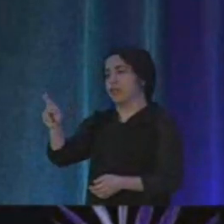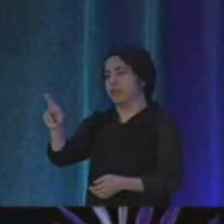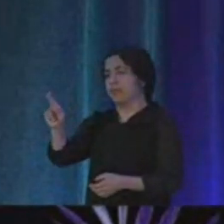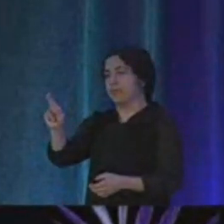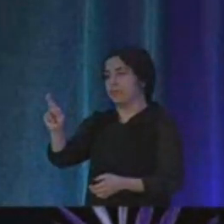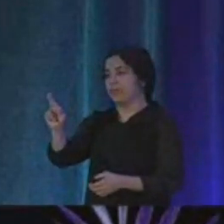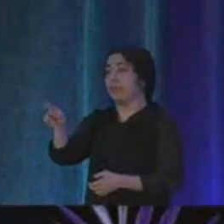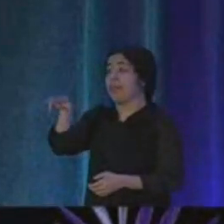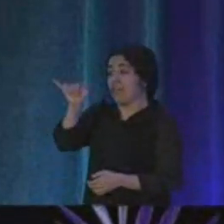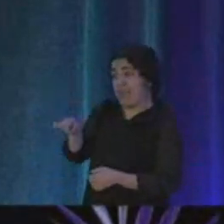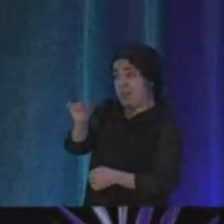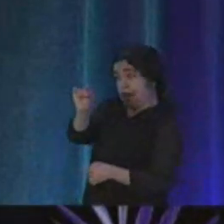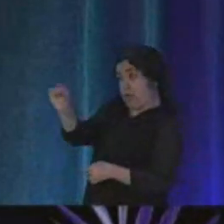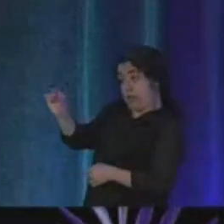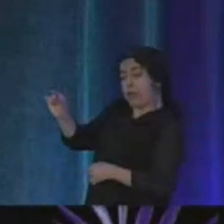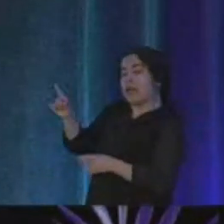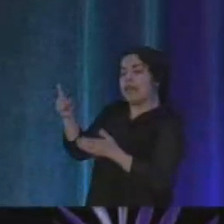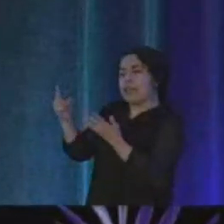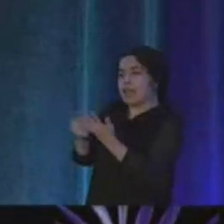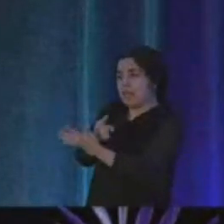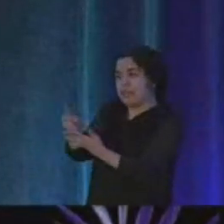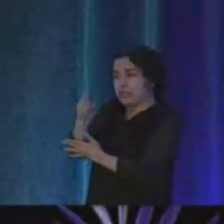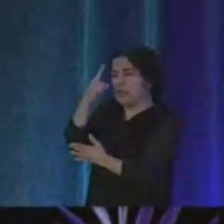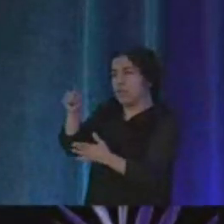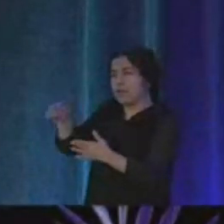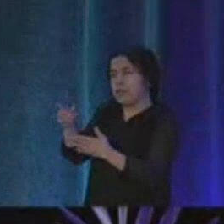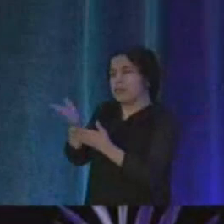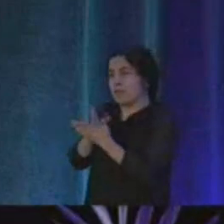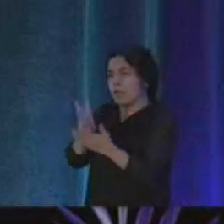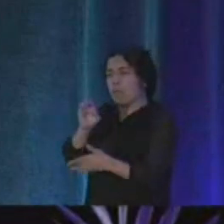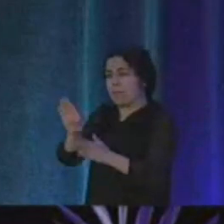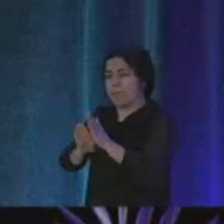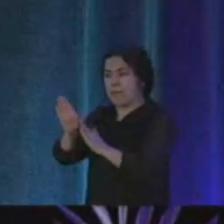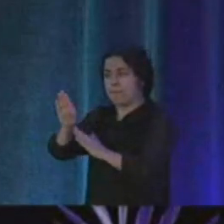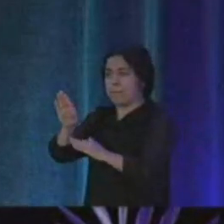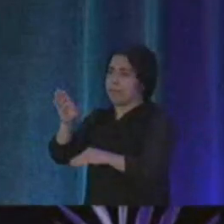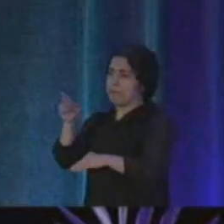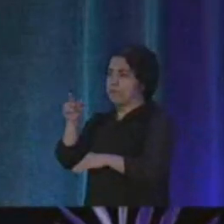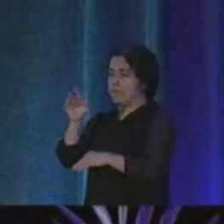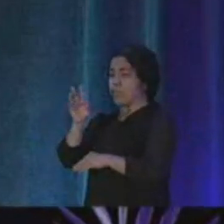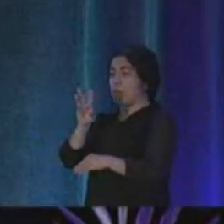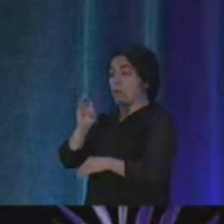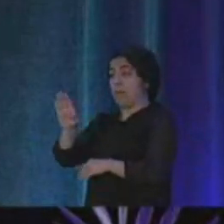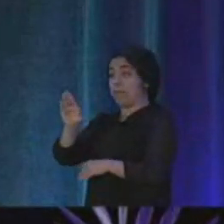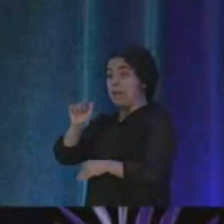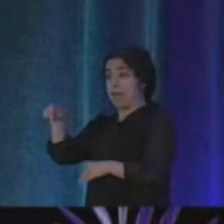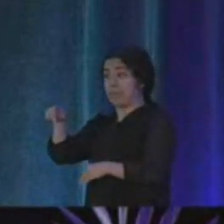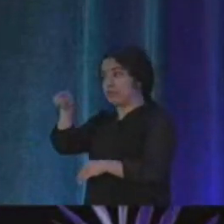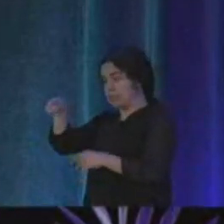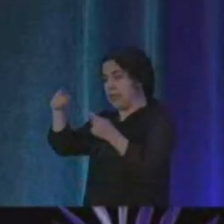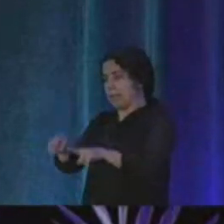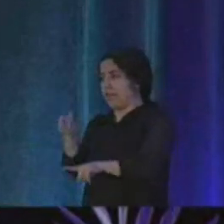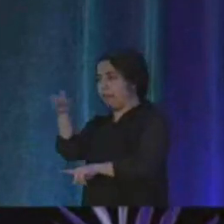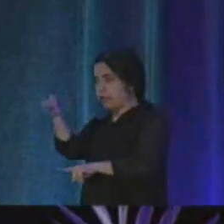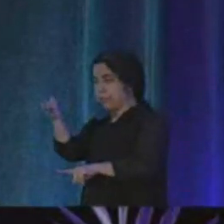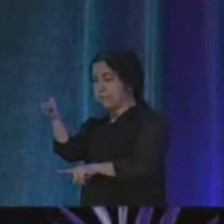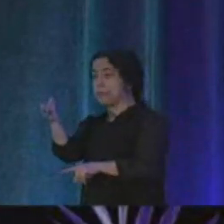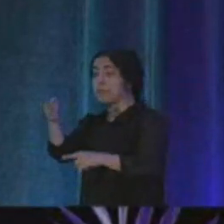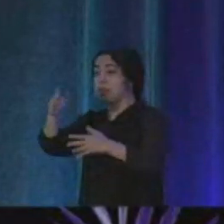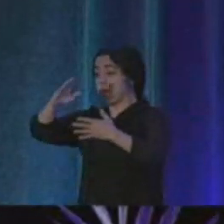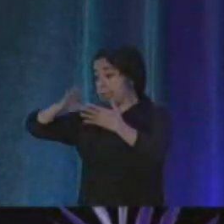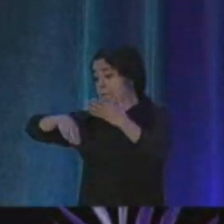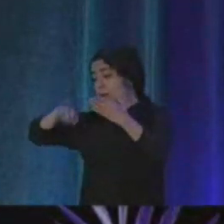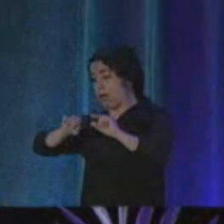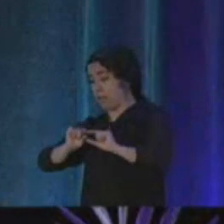where the navigation portion of this web application is happening. And then at the very bottom, we have